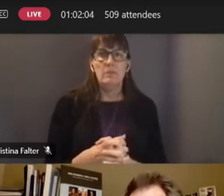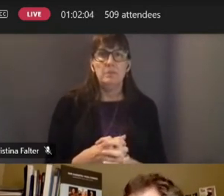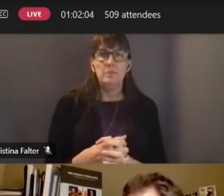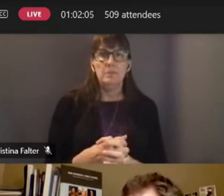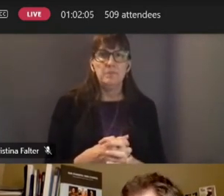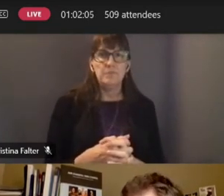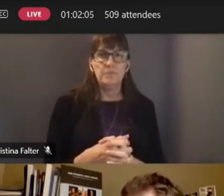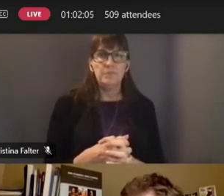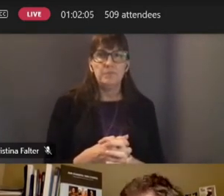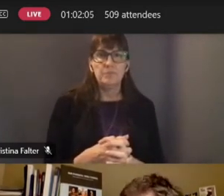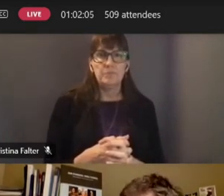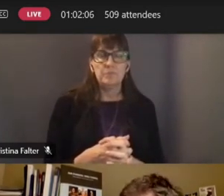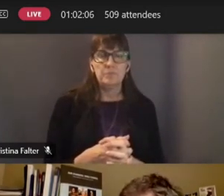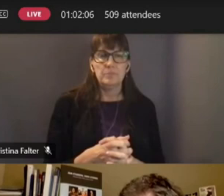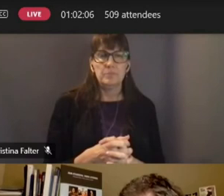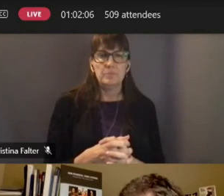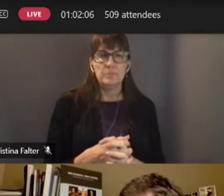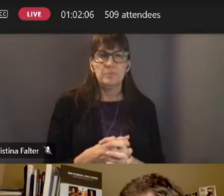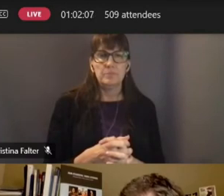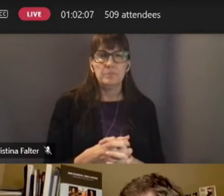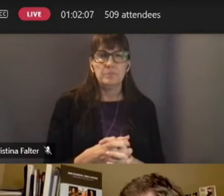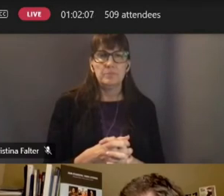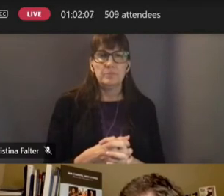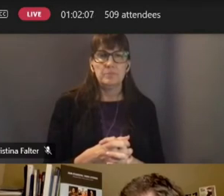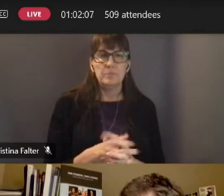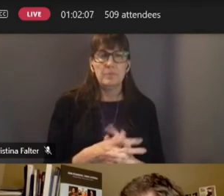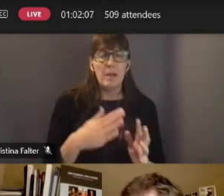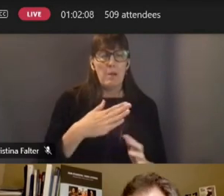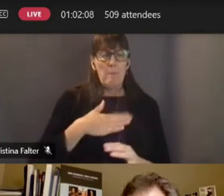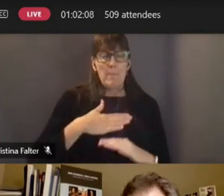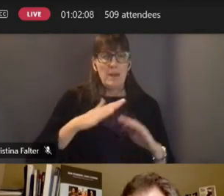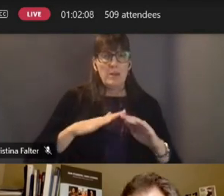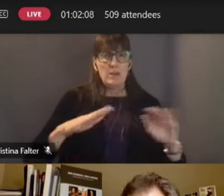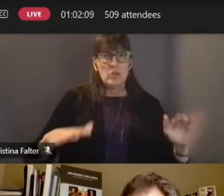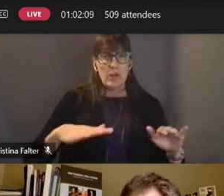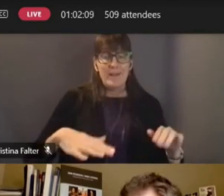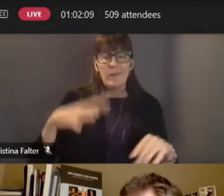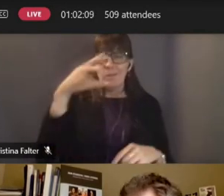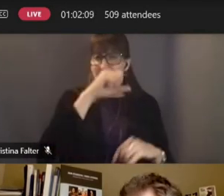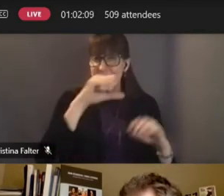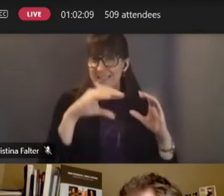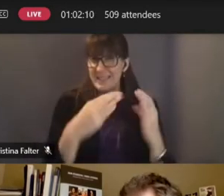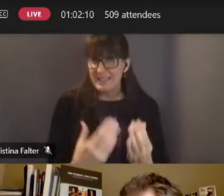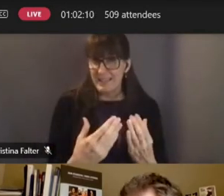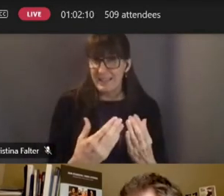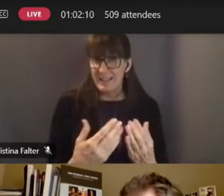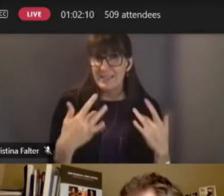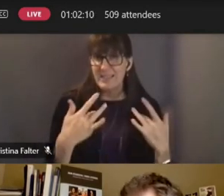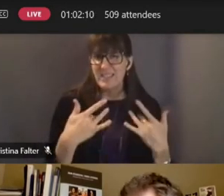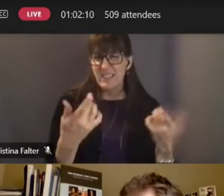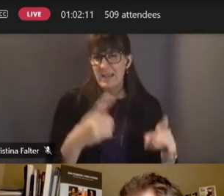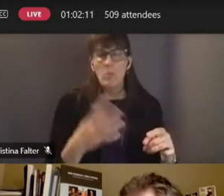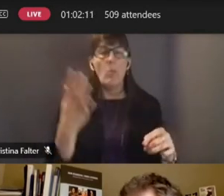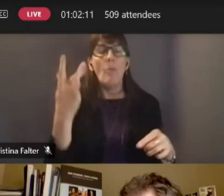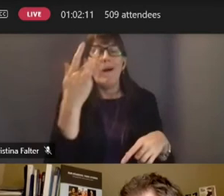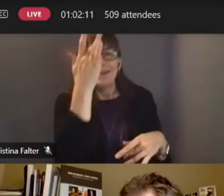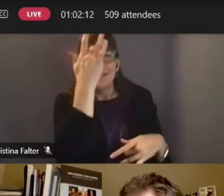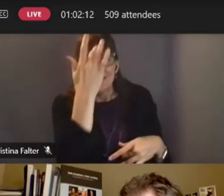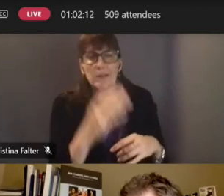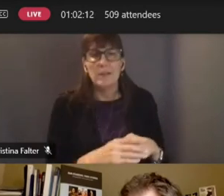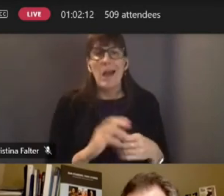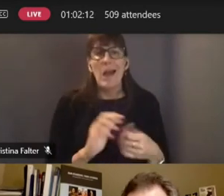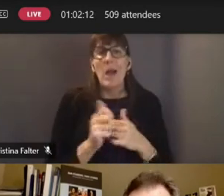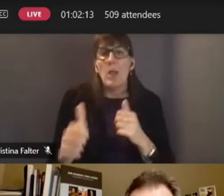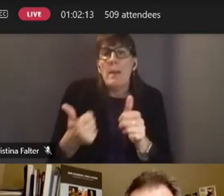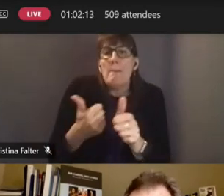Generally, if my child misses class due to being ill, how do they make up the assignment? How